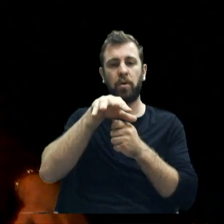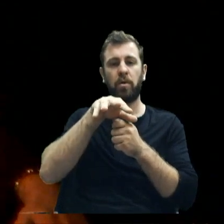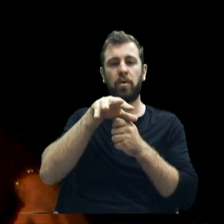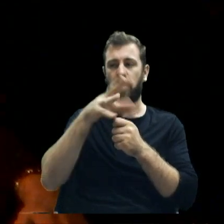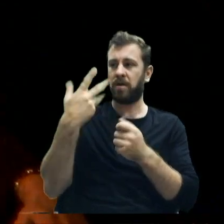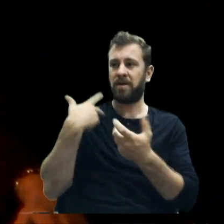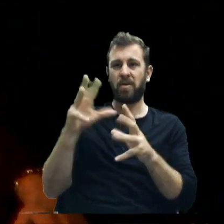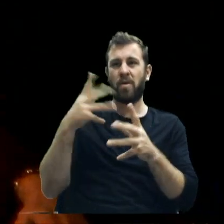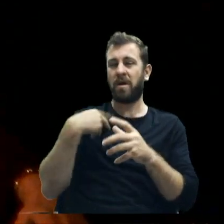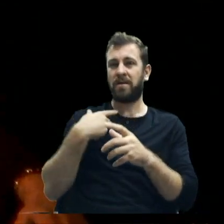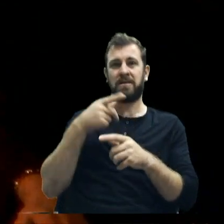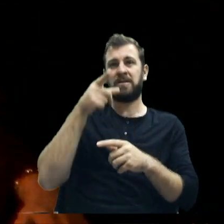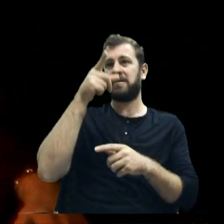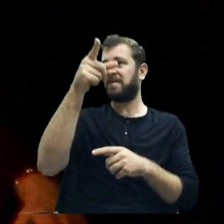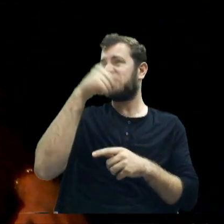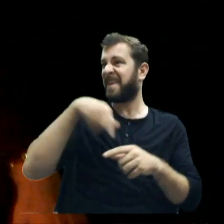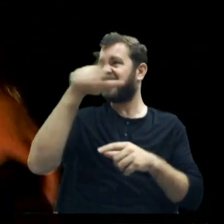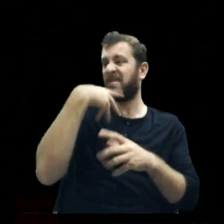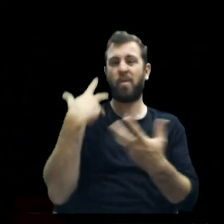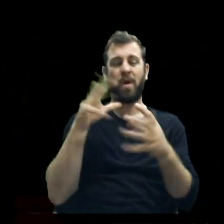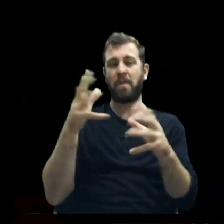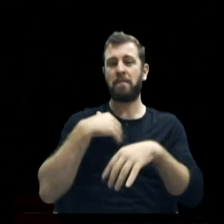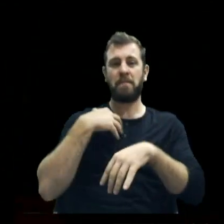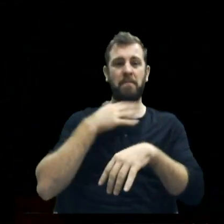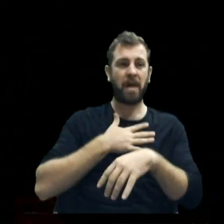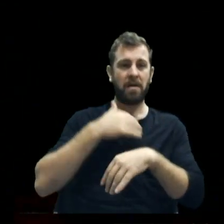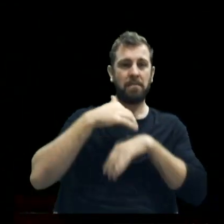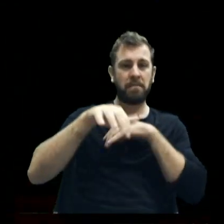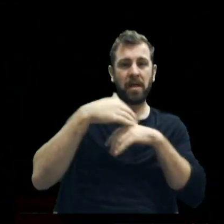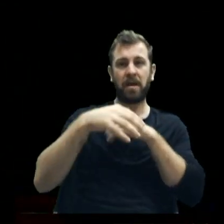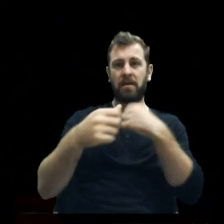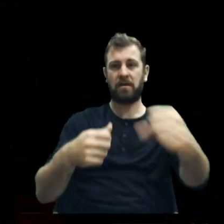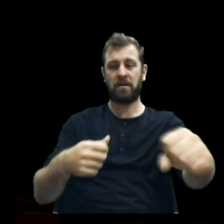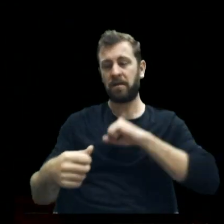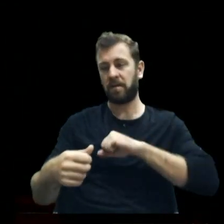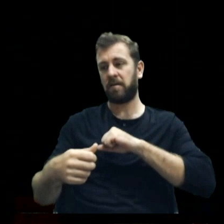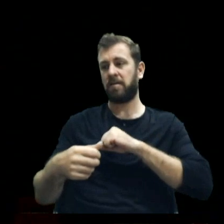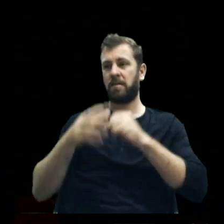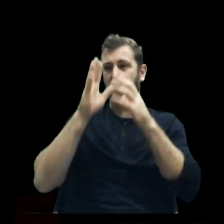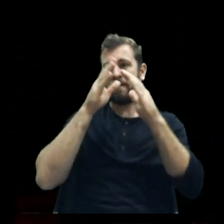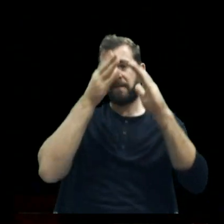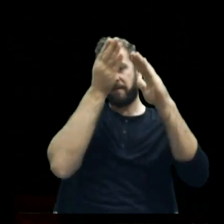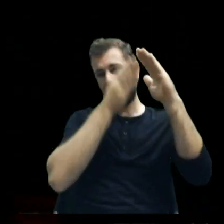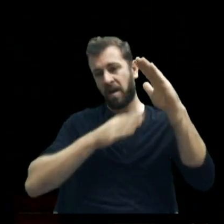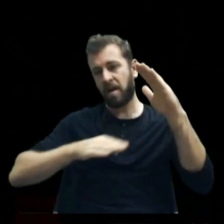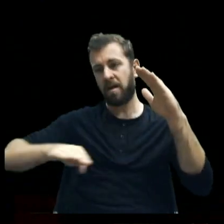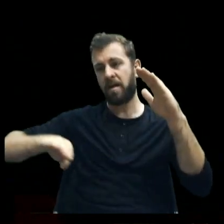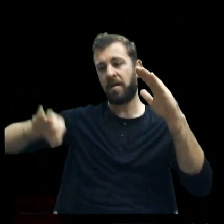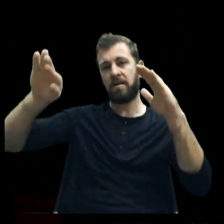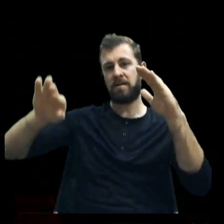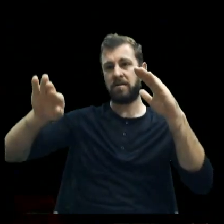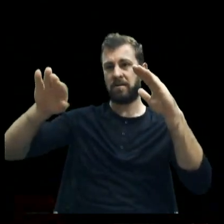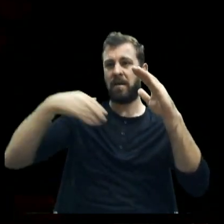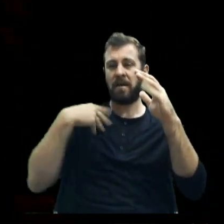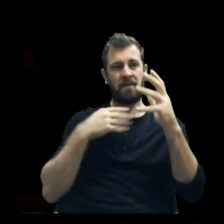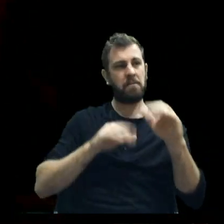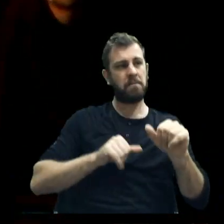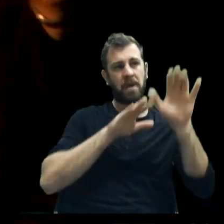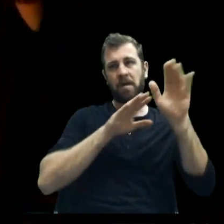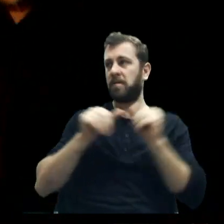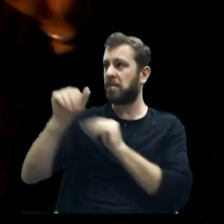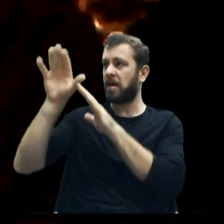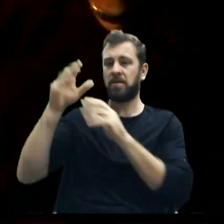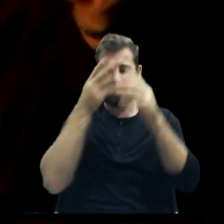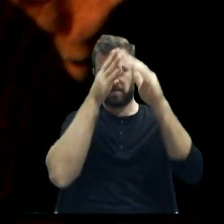They want to shed my blood. There's a valley, there's a path between those two mountains. Walk towards those two mountains. Go back to your